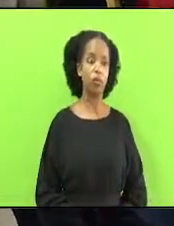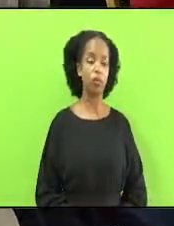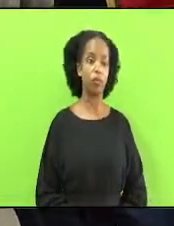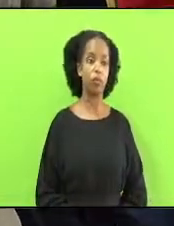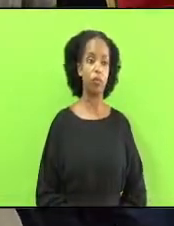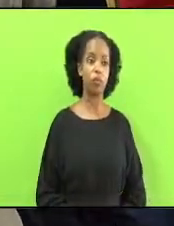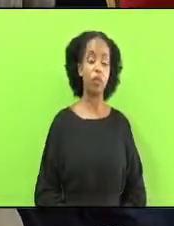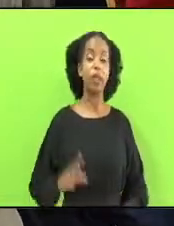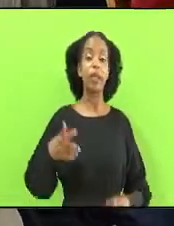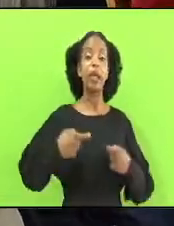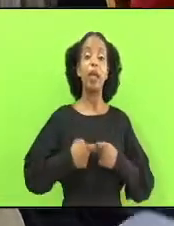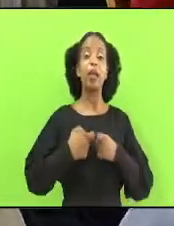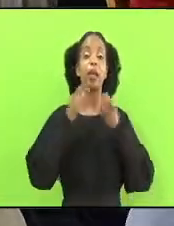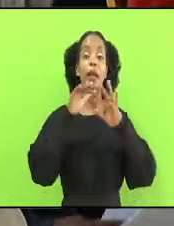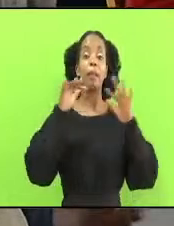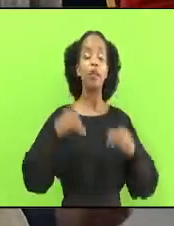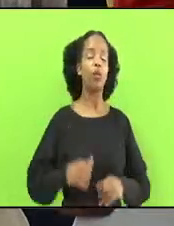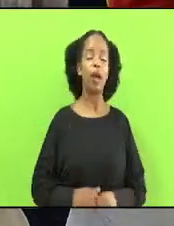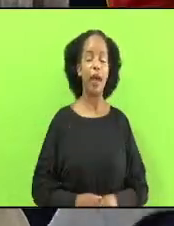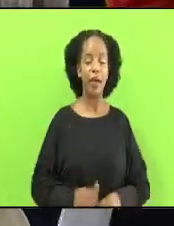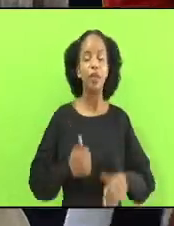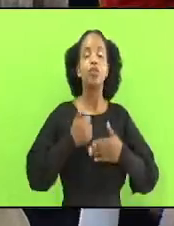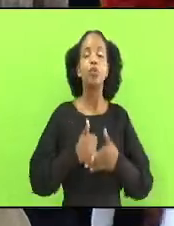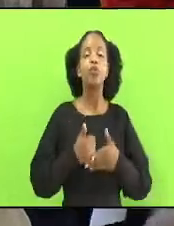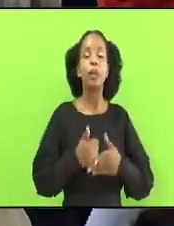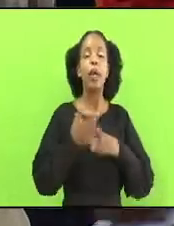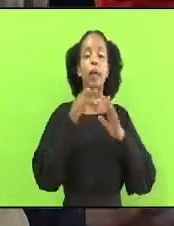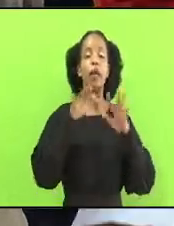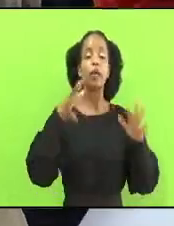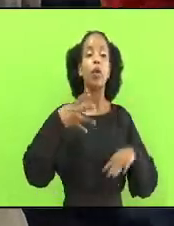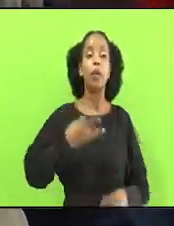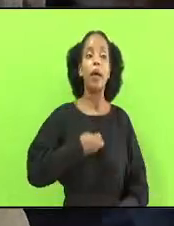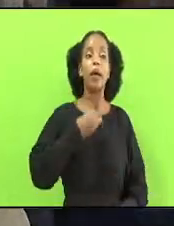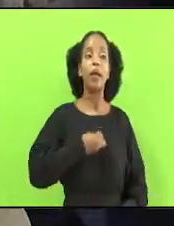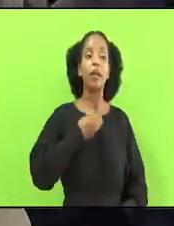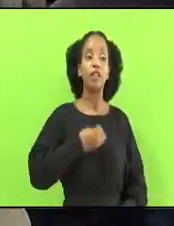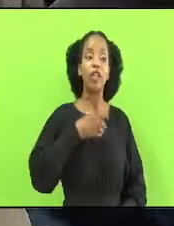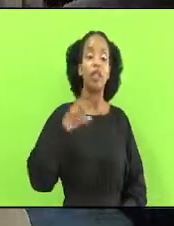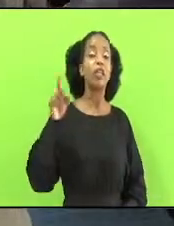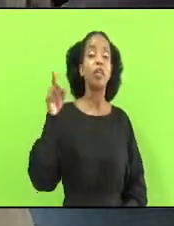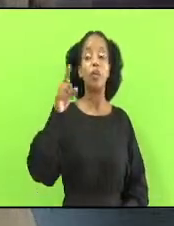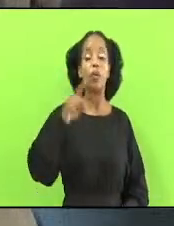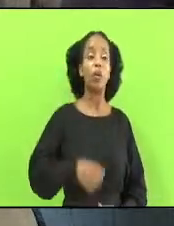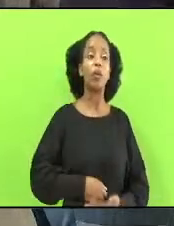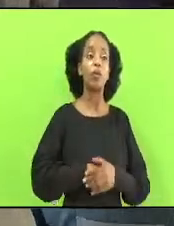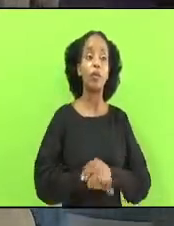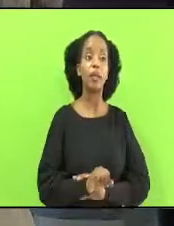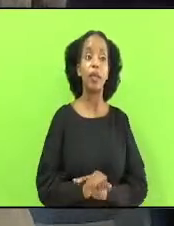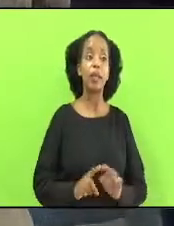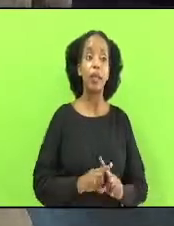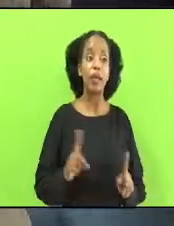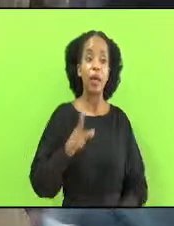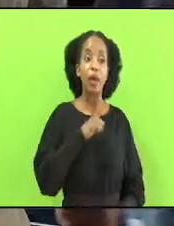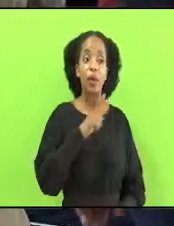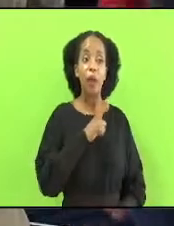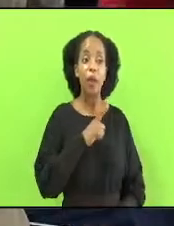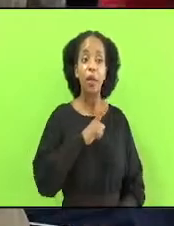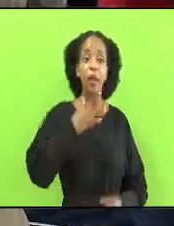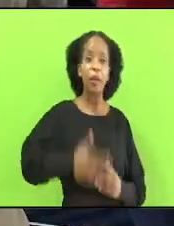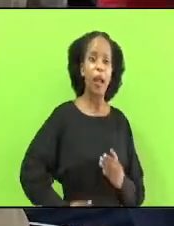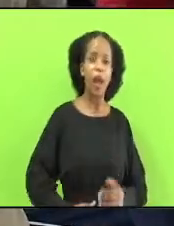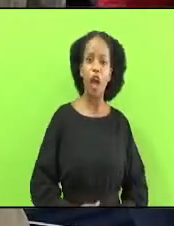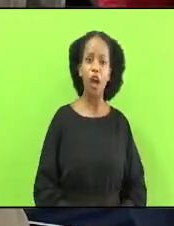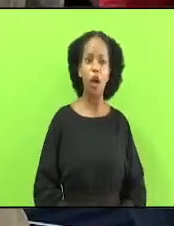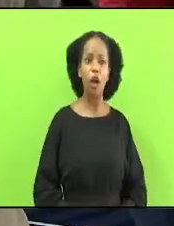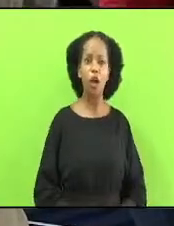Thusang basha isa go rona bana ba lona ke rona re tlo tsalang bana ba banong ha ra tshwanela go fela. We must not